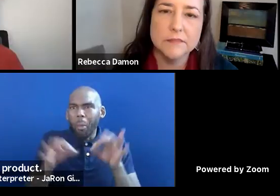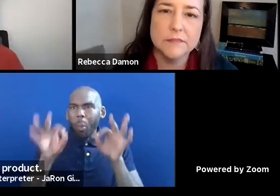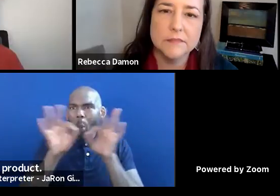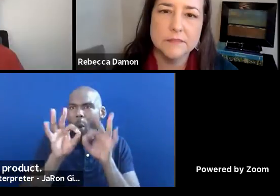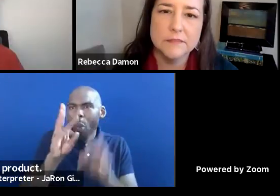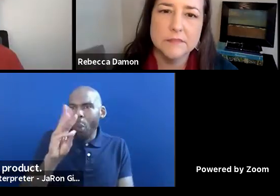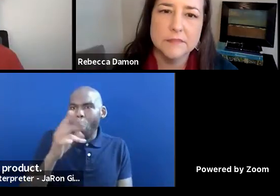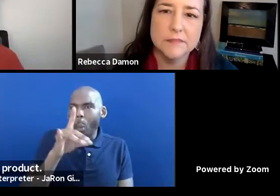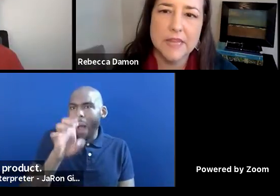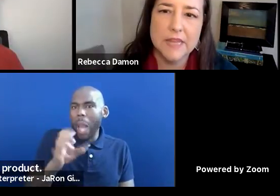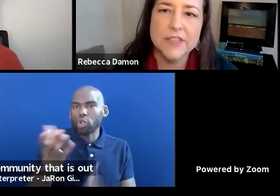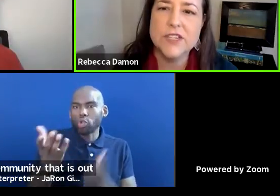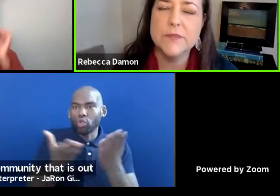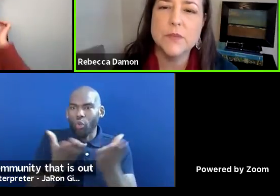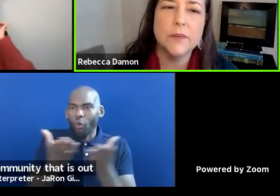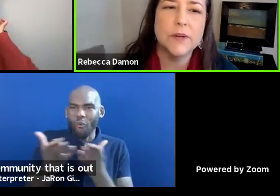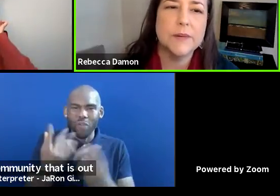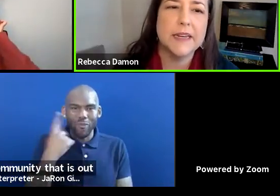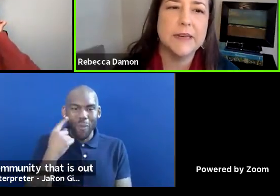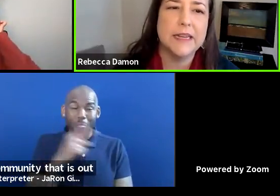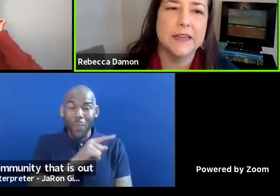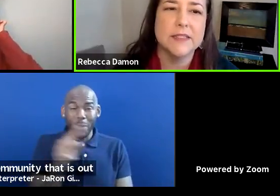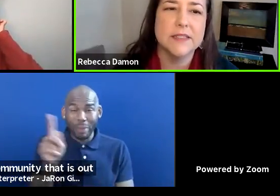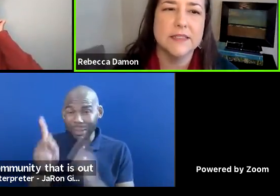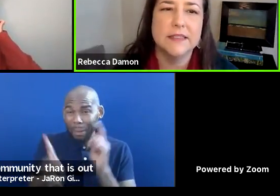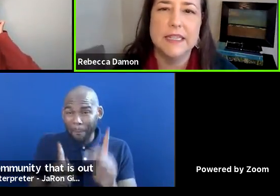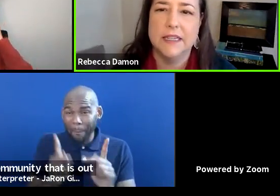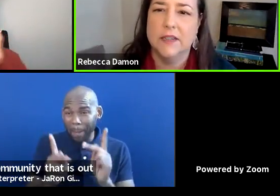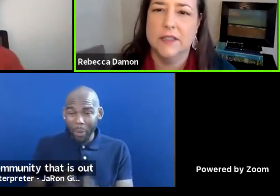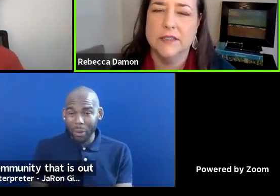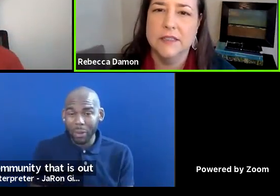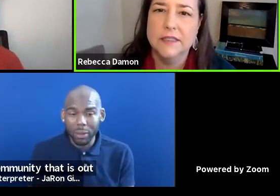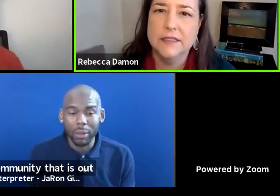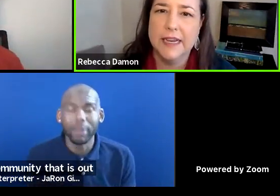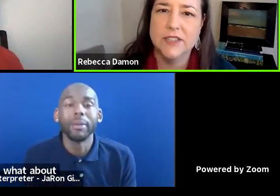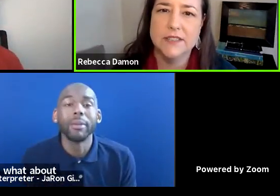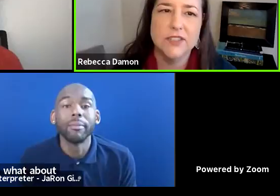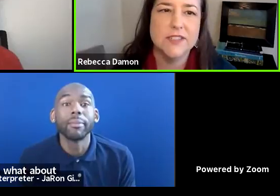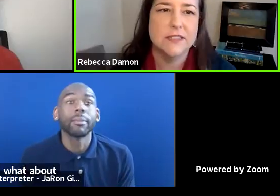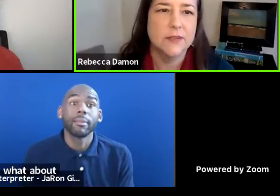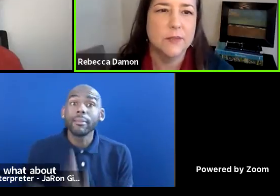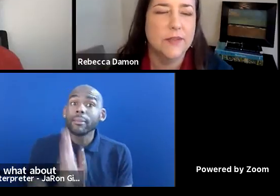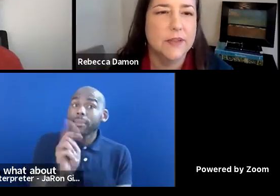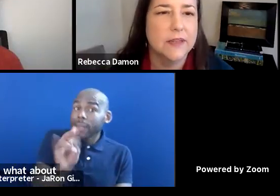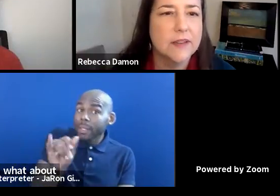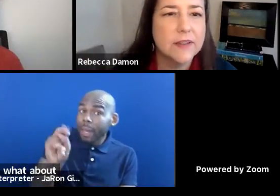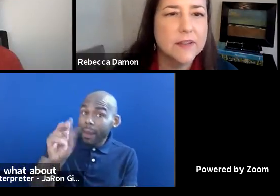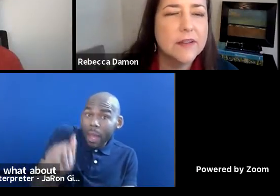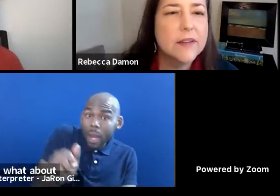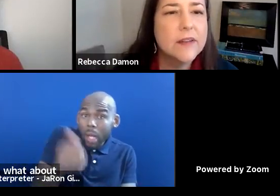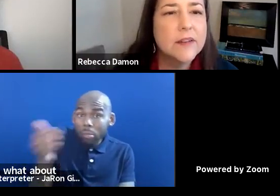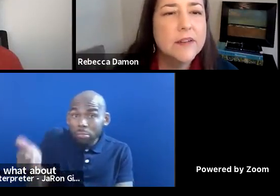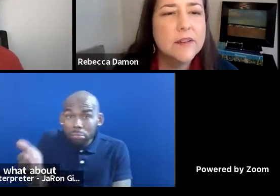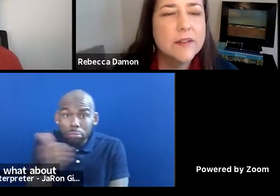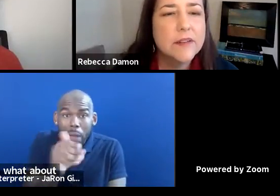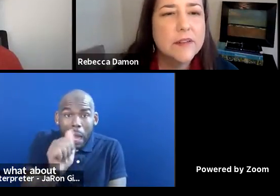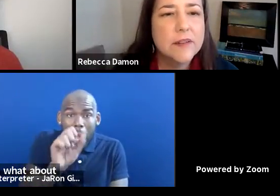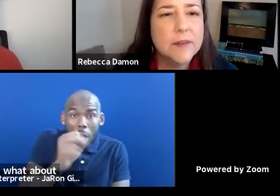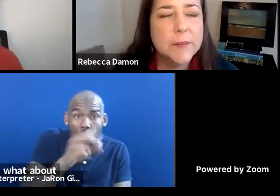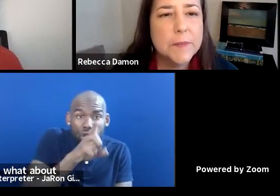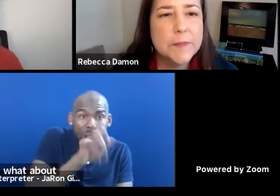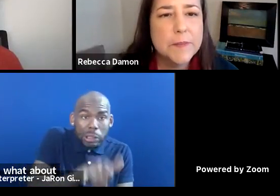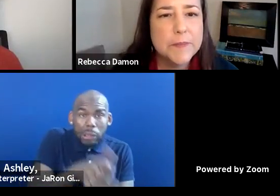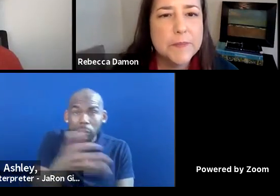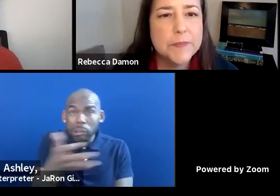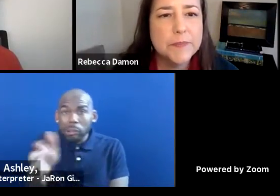there. Thanks, James. What about anybody else? Nina or Ashley, Justine, what do you think? I would just add, and I feel